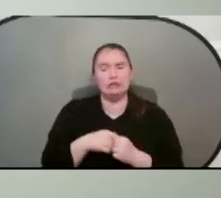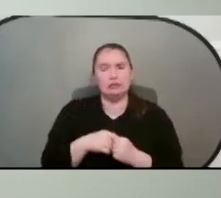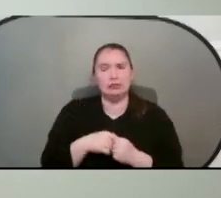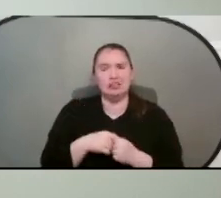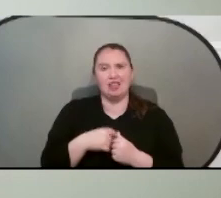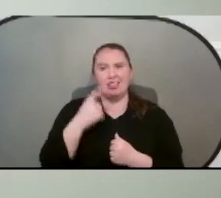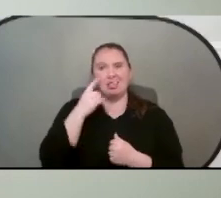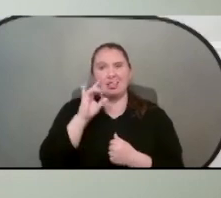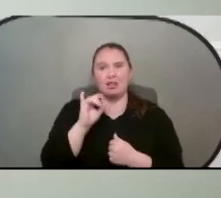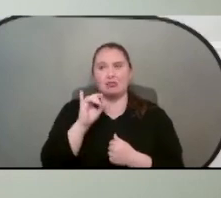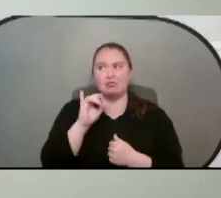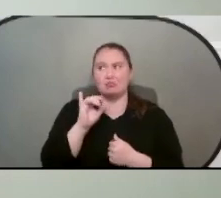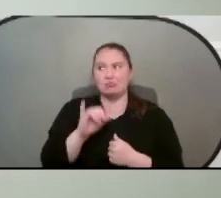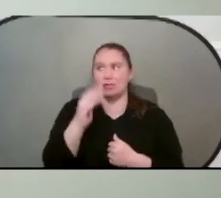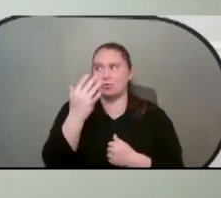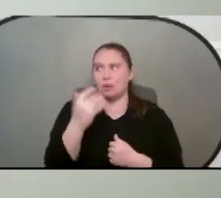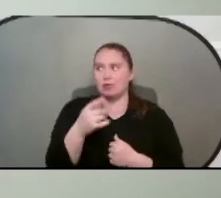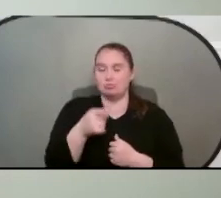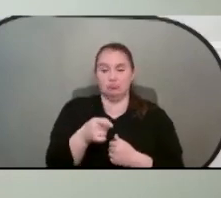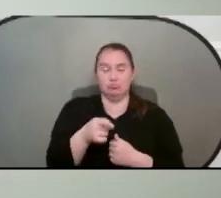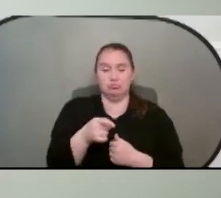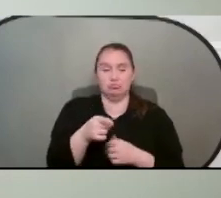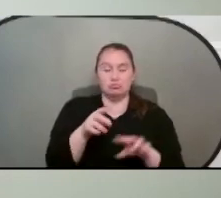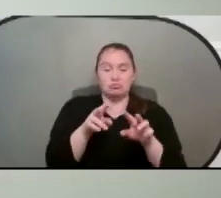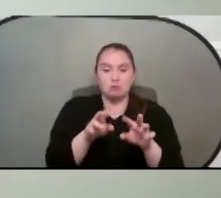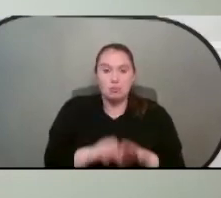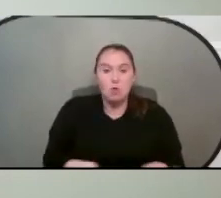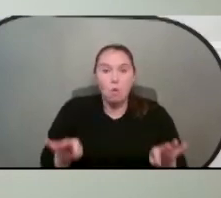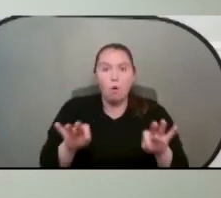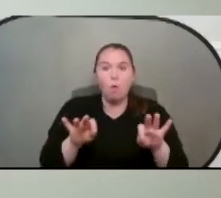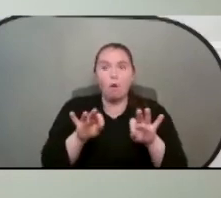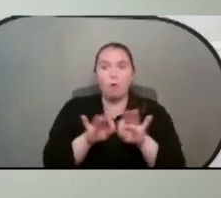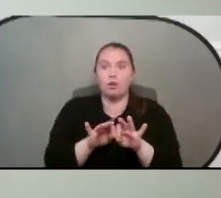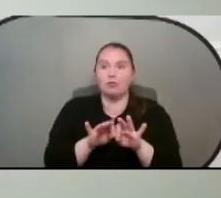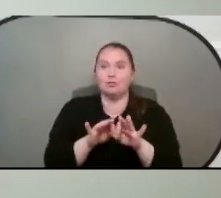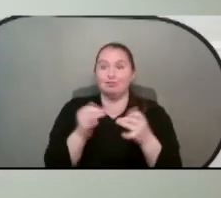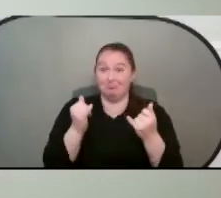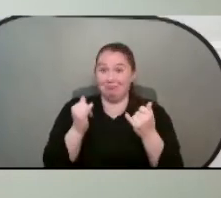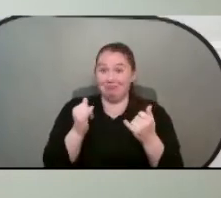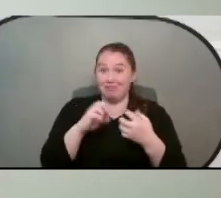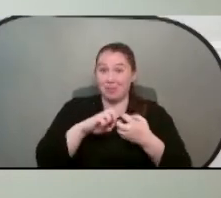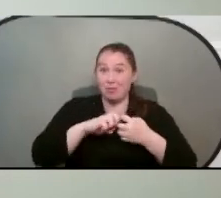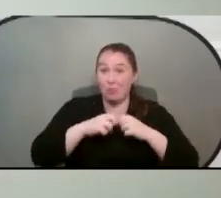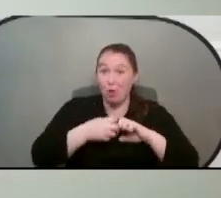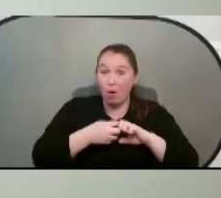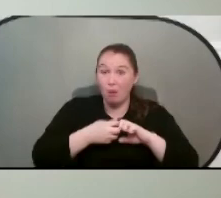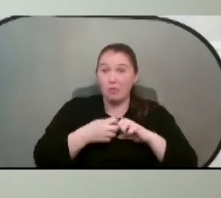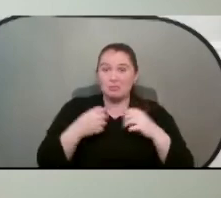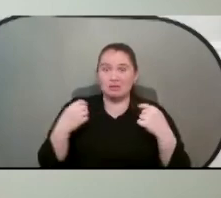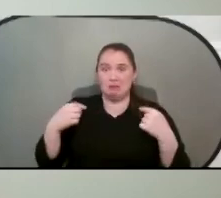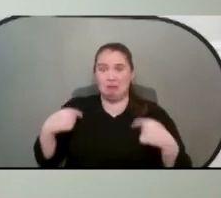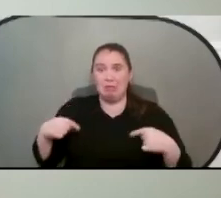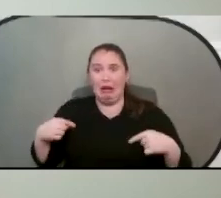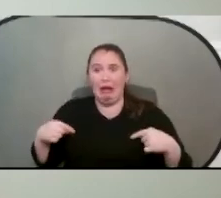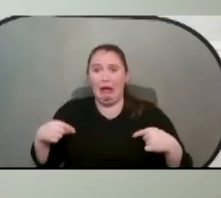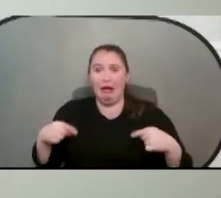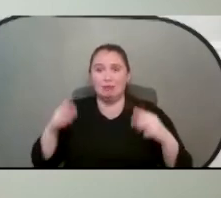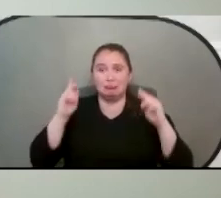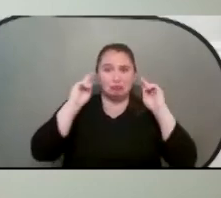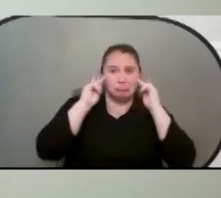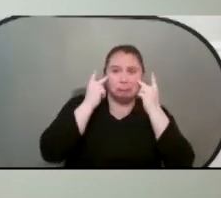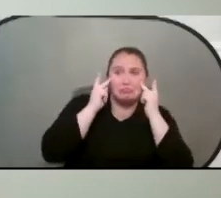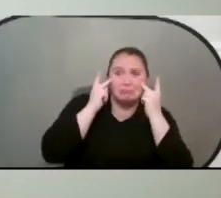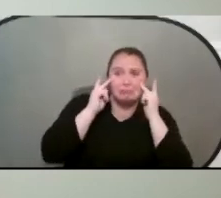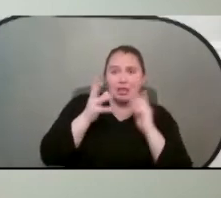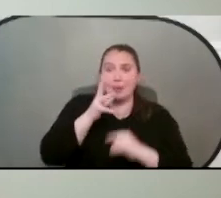of this task force is we can work through those anxieties that parents will